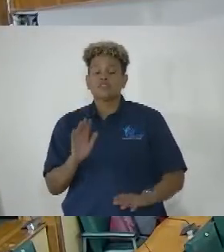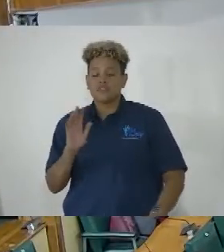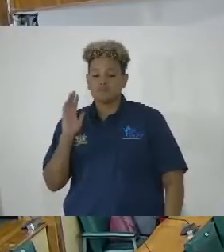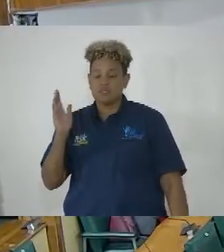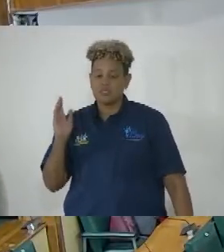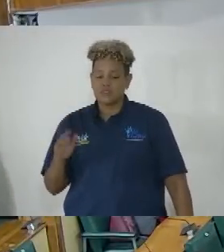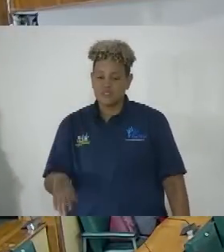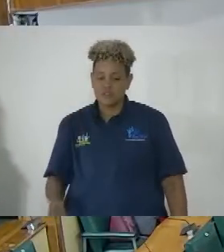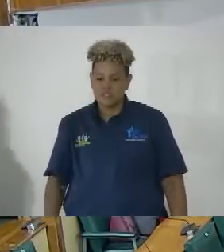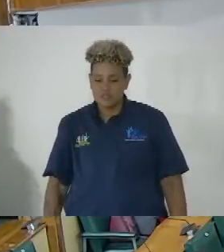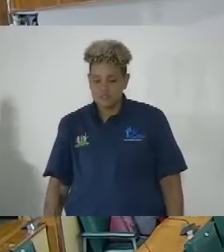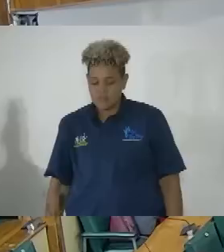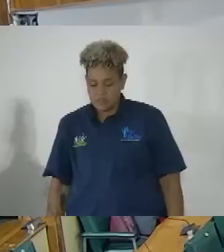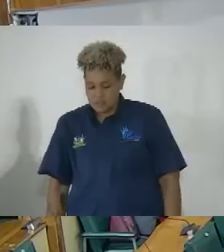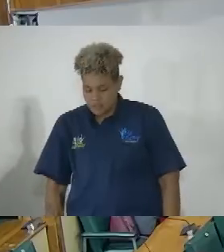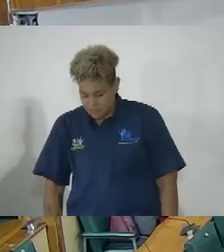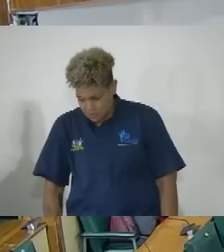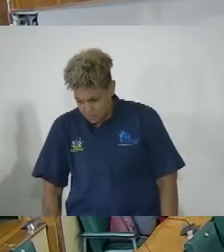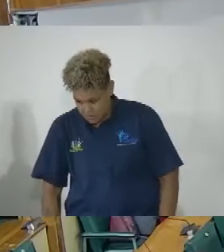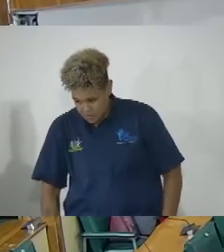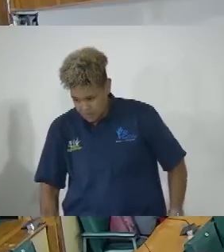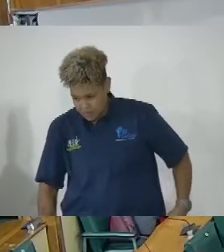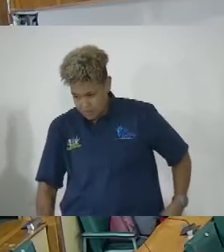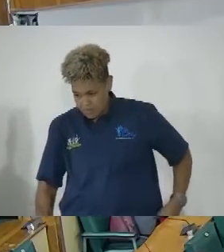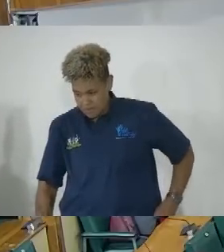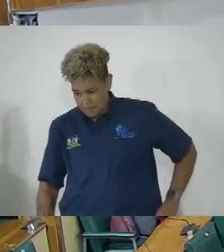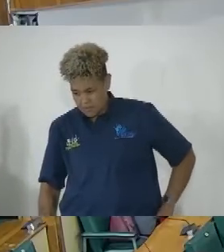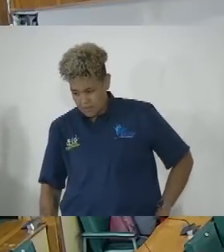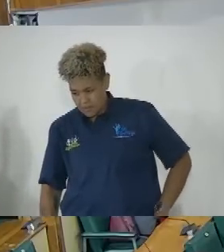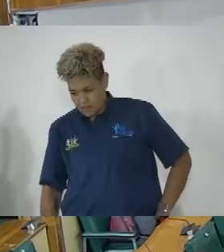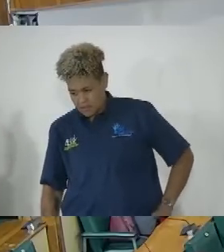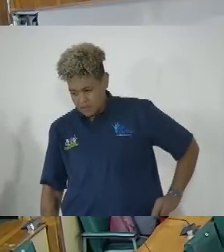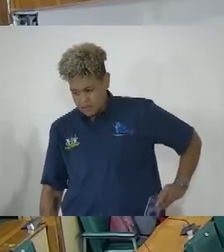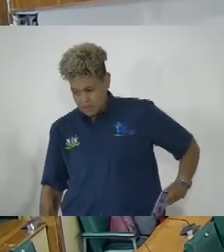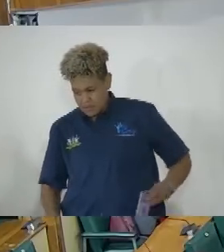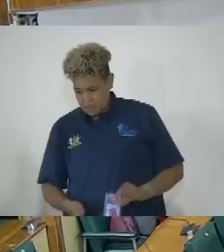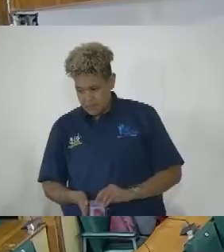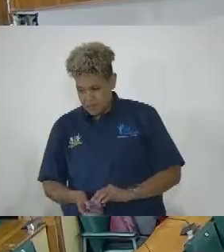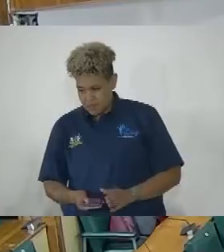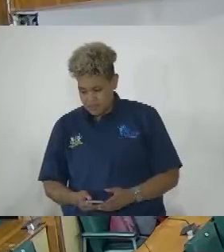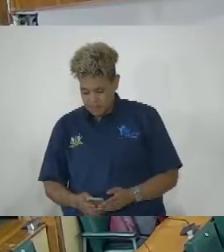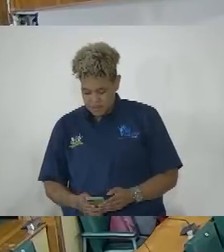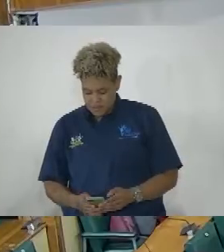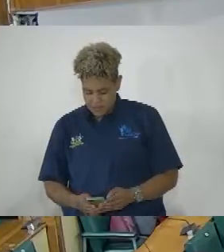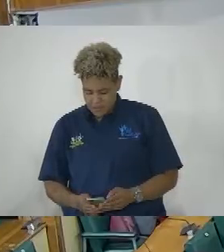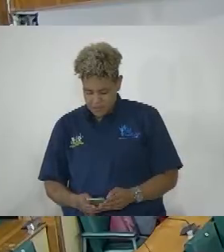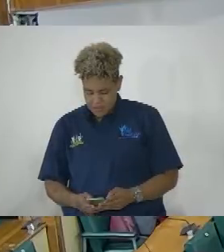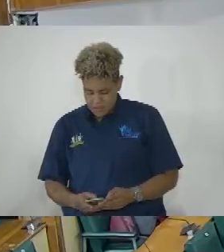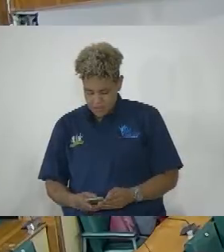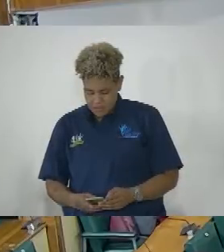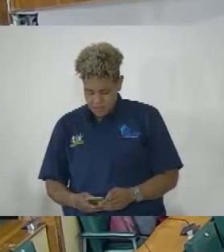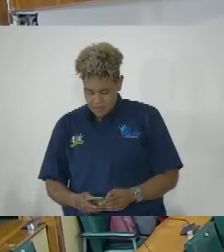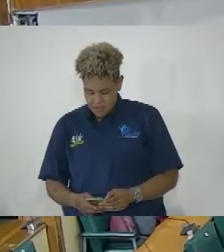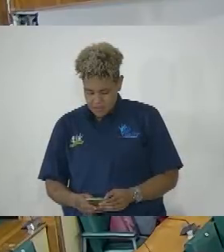his presentation. Is that the request? That is. So it's 2 in